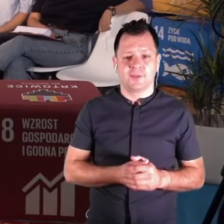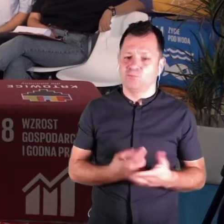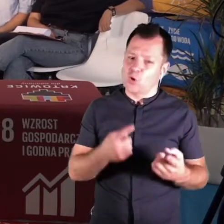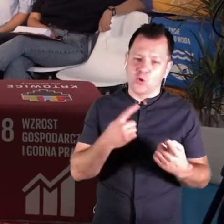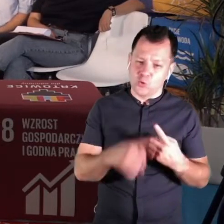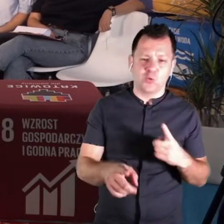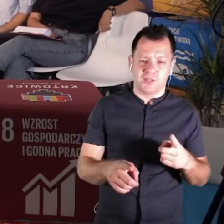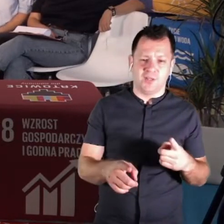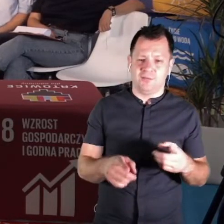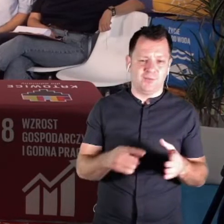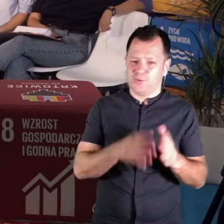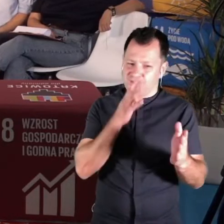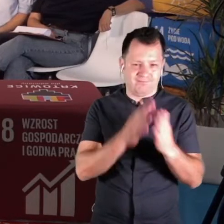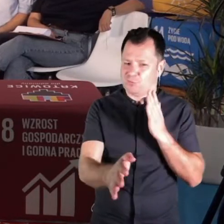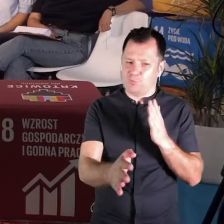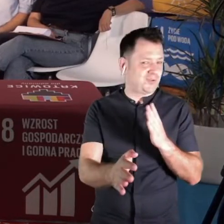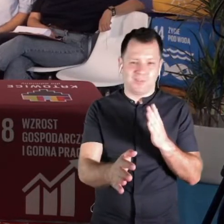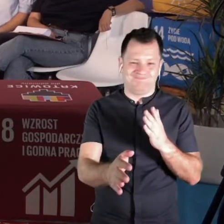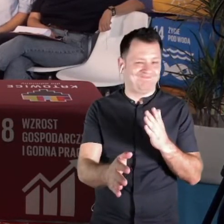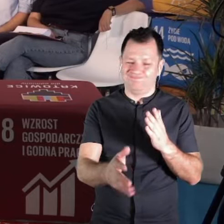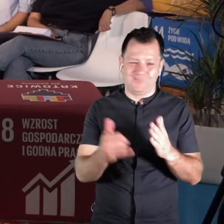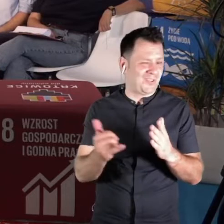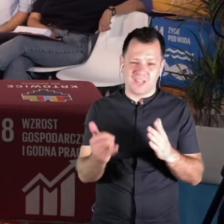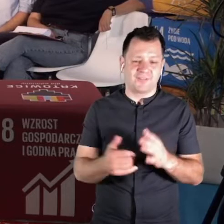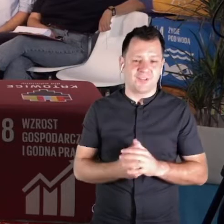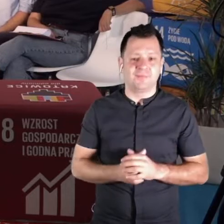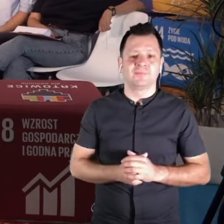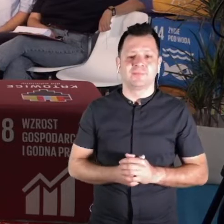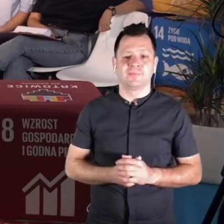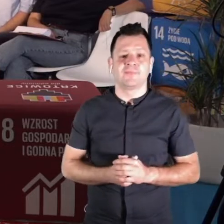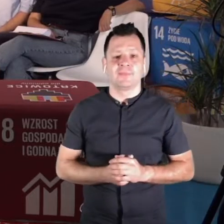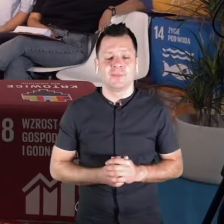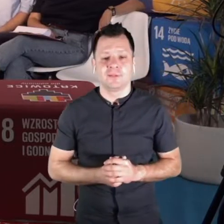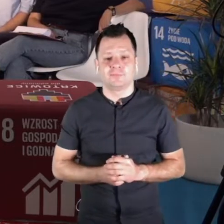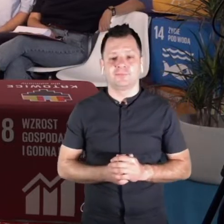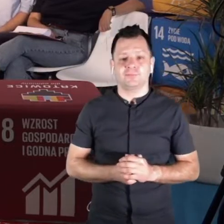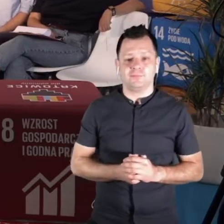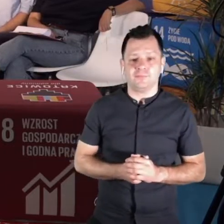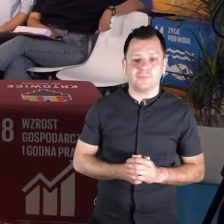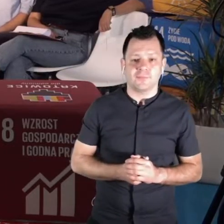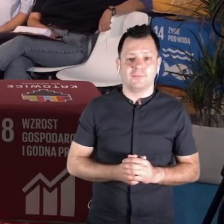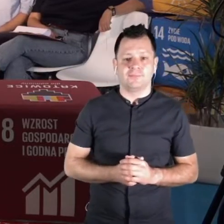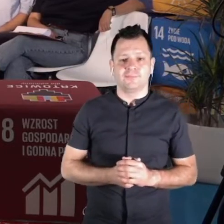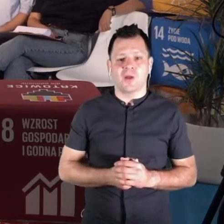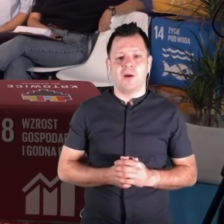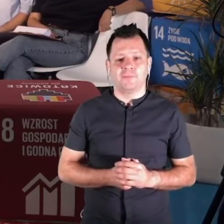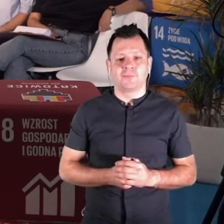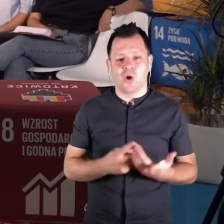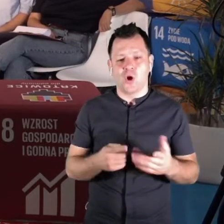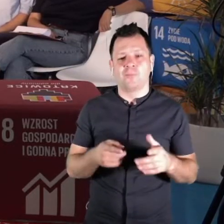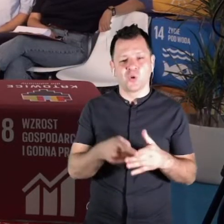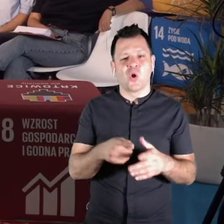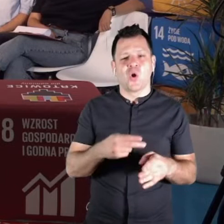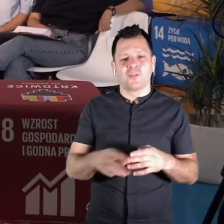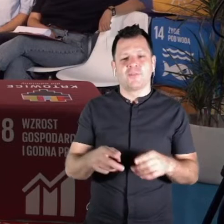what was funny, when we make the form 3 times longer, like for 3 pages, it was much easier for citizens to understand what and where